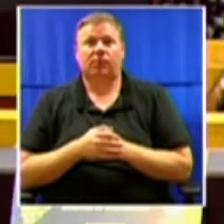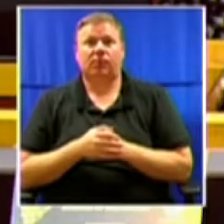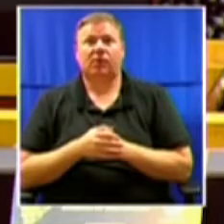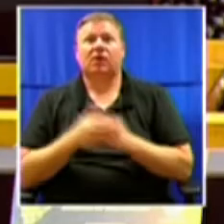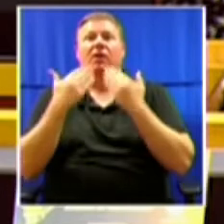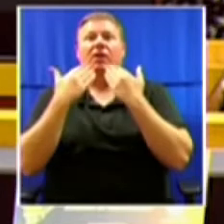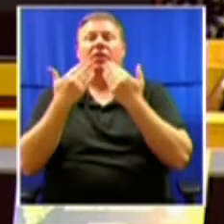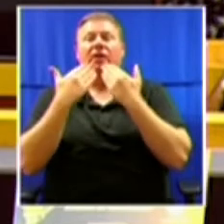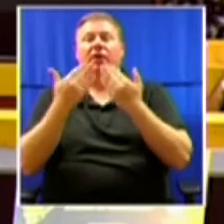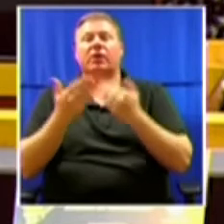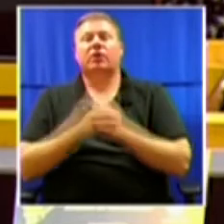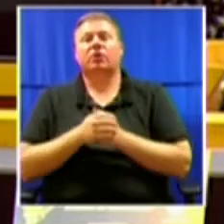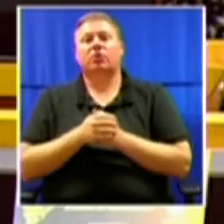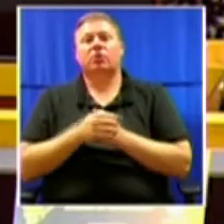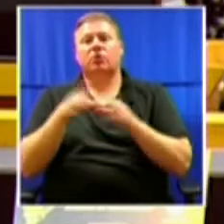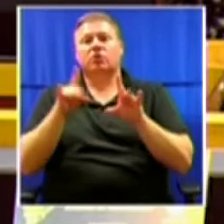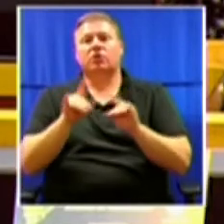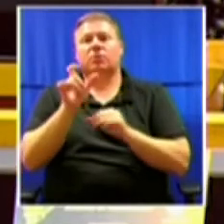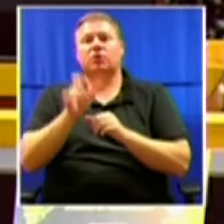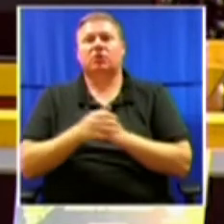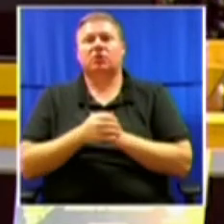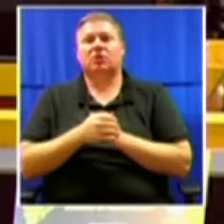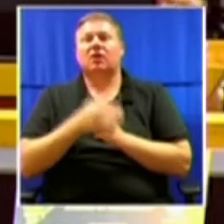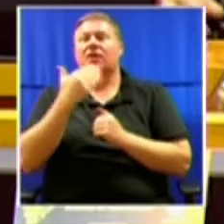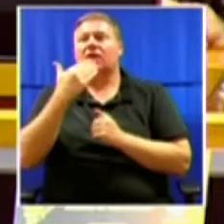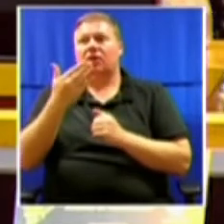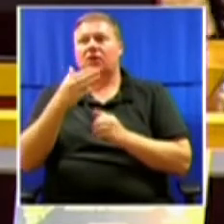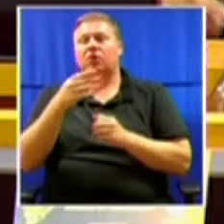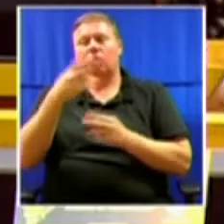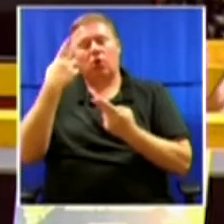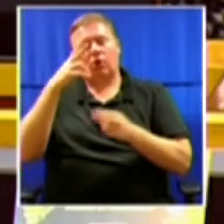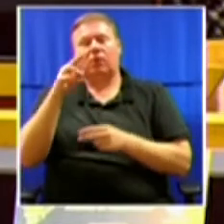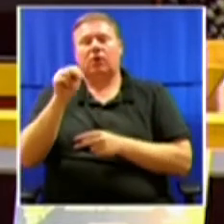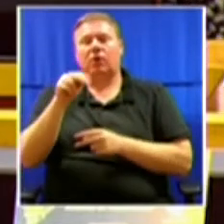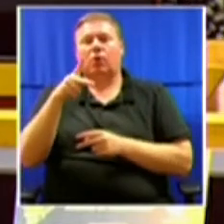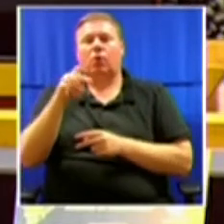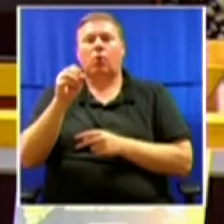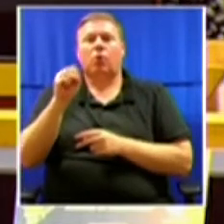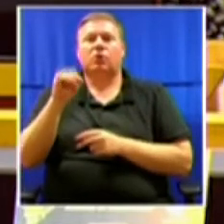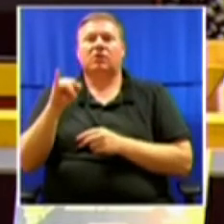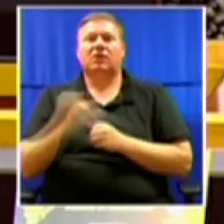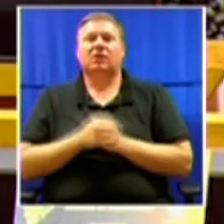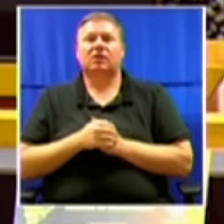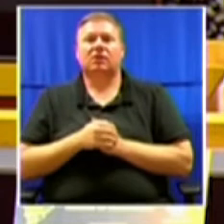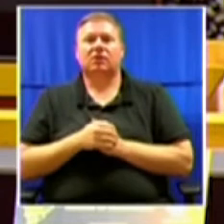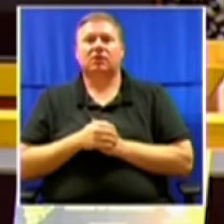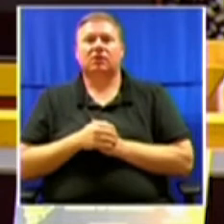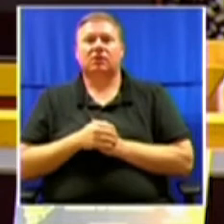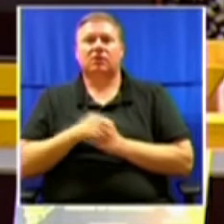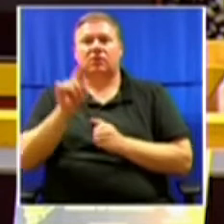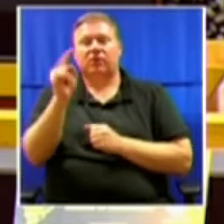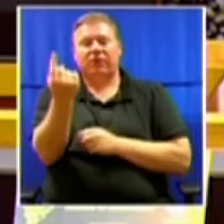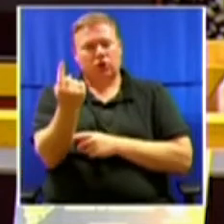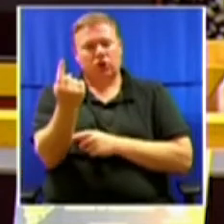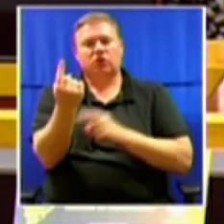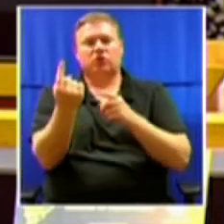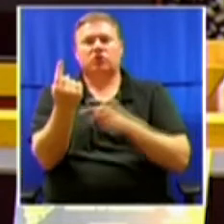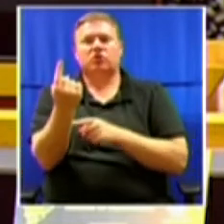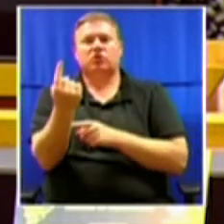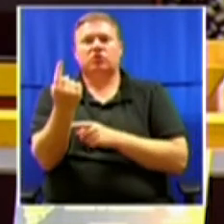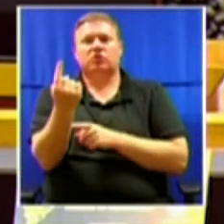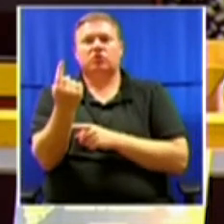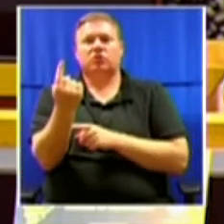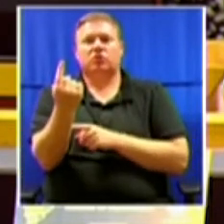Thank you very much for the question from Honourable Nkosi. Chairperson, first and foremost, there is